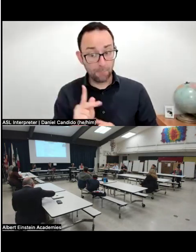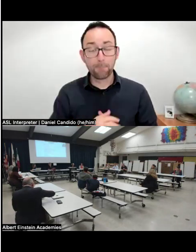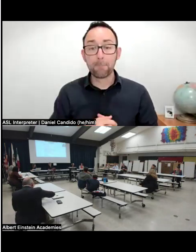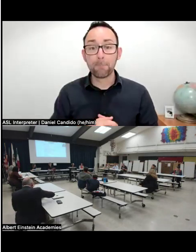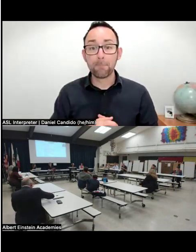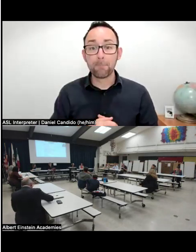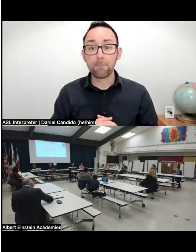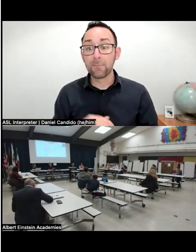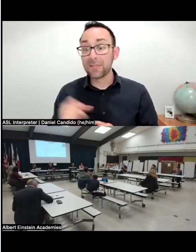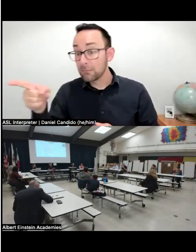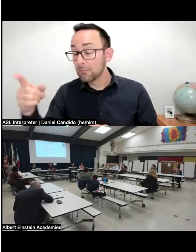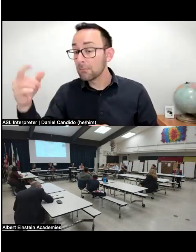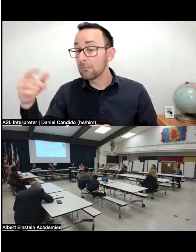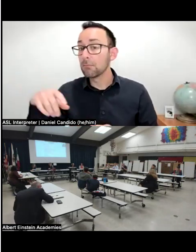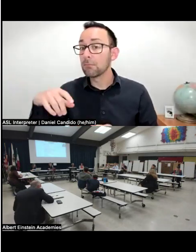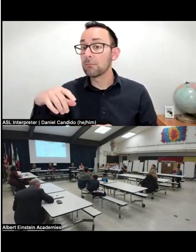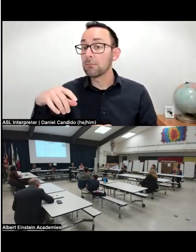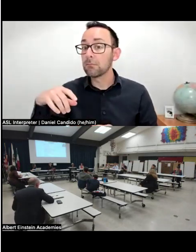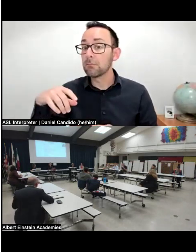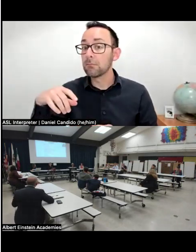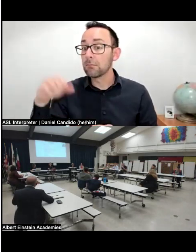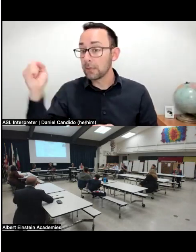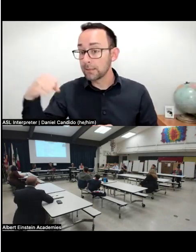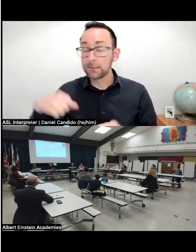Yes. SWR. Yes.